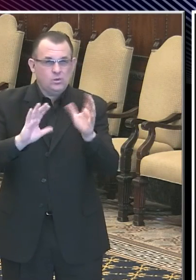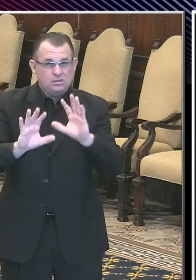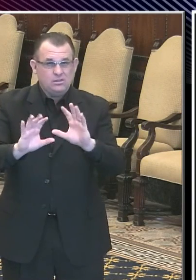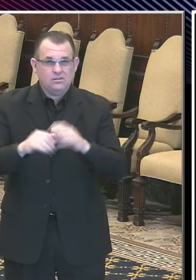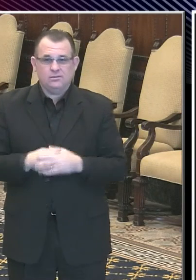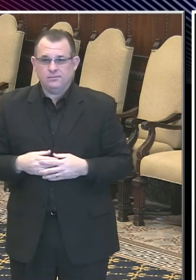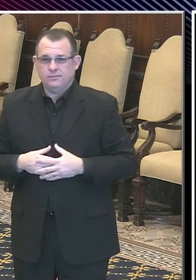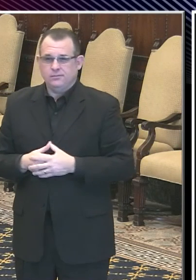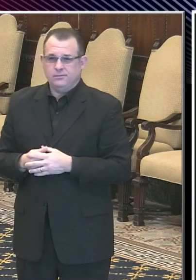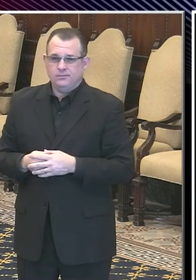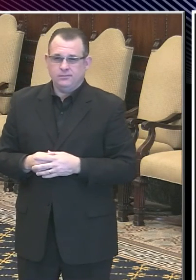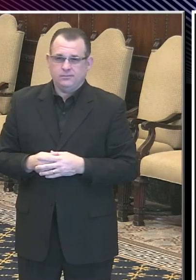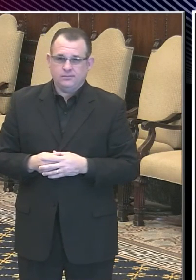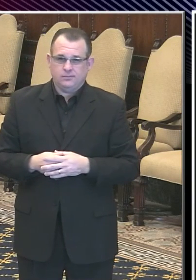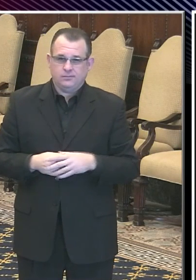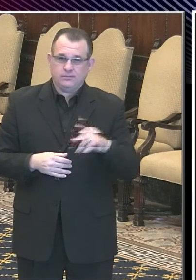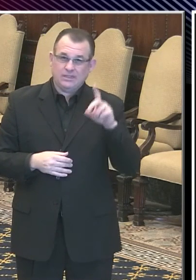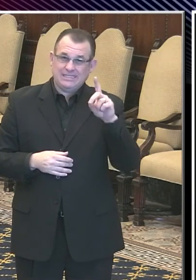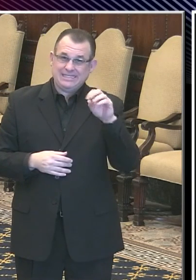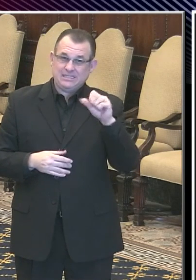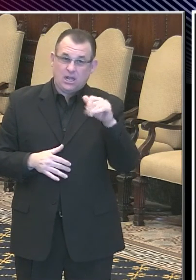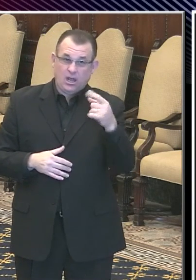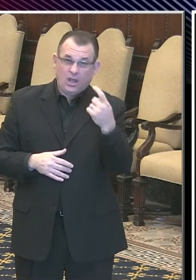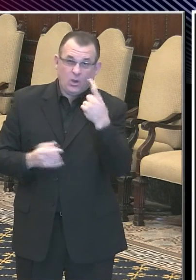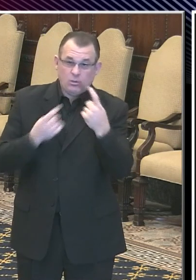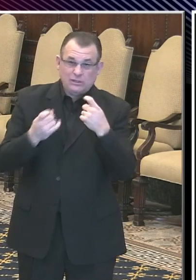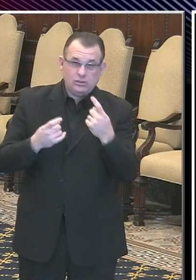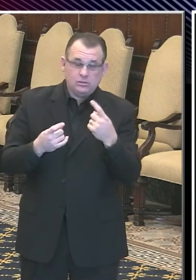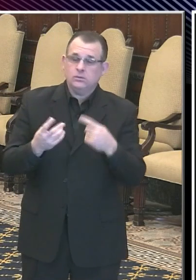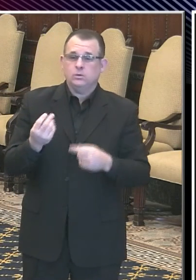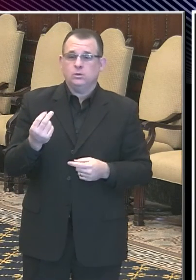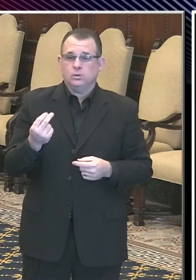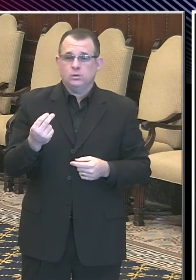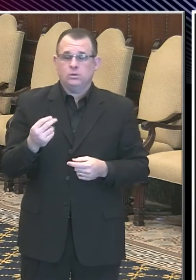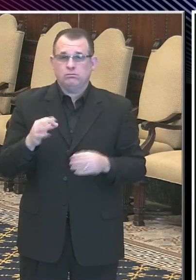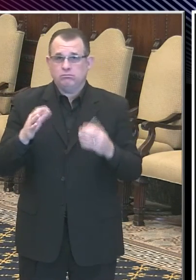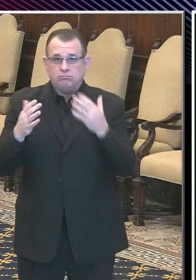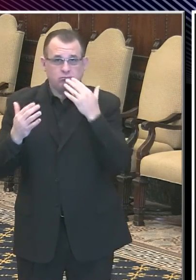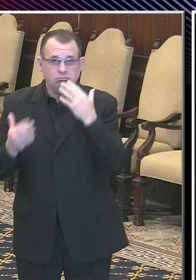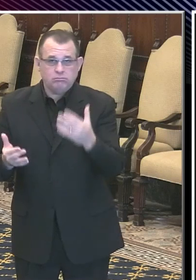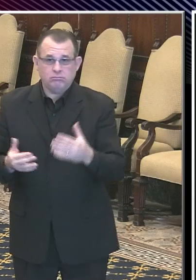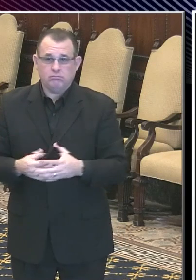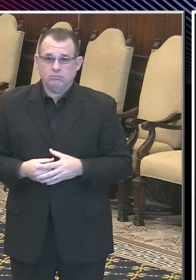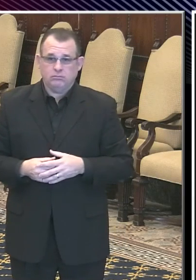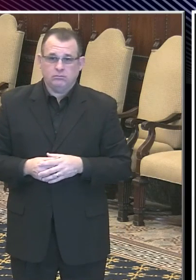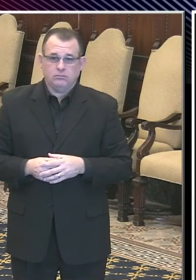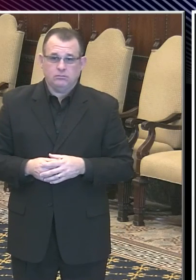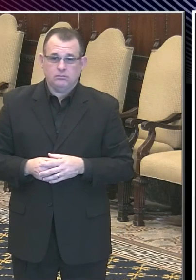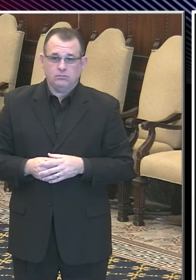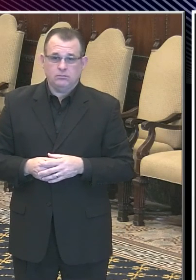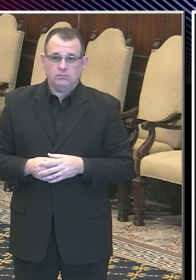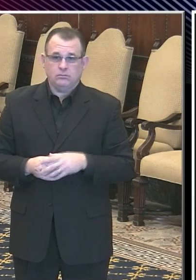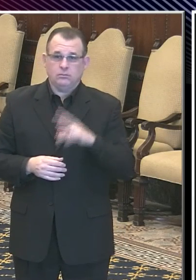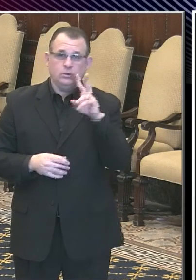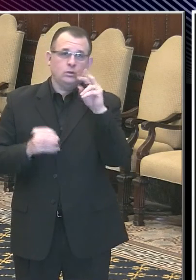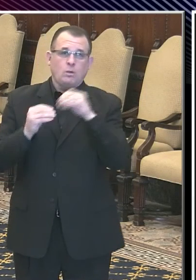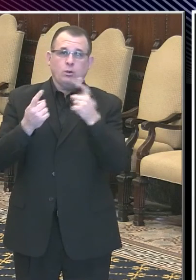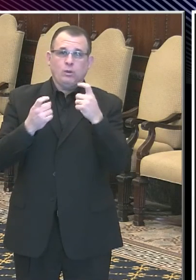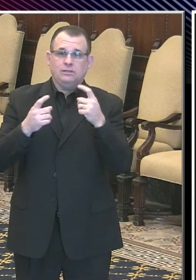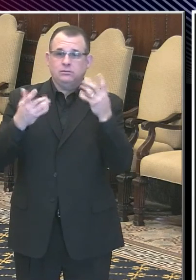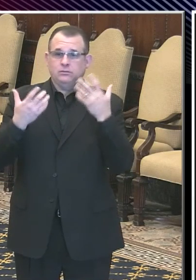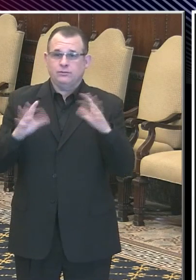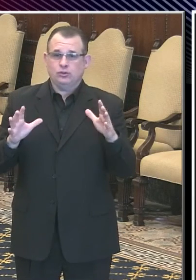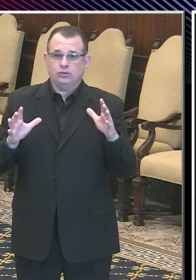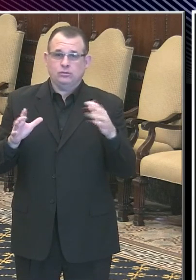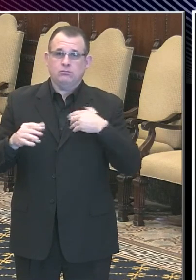Denise, did you have anything else? No, that's it. Okay, thank you. Okay, seeing no further questions,